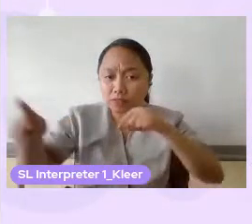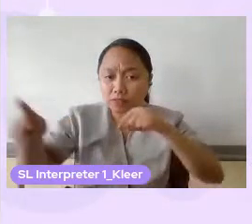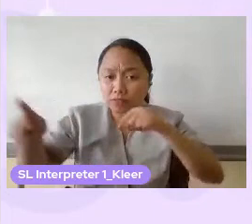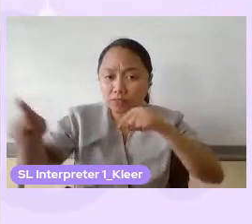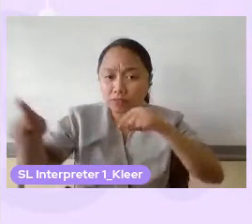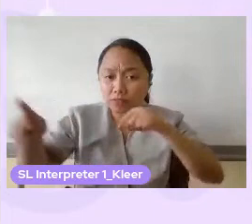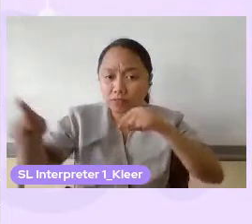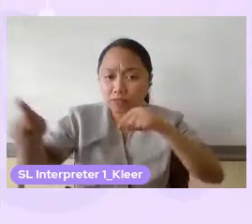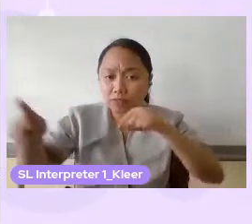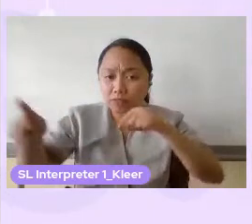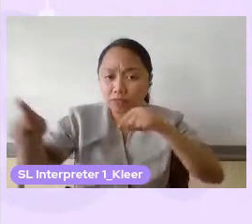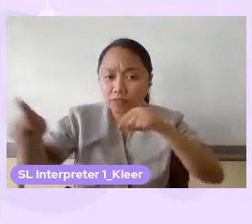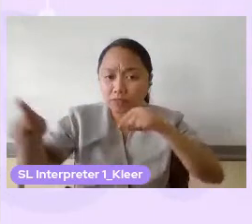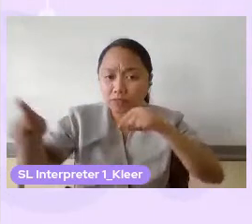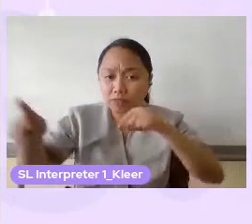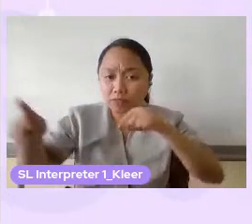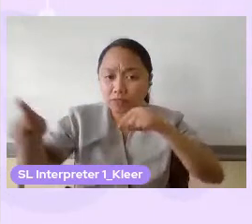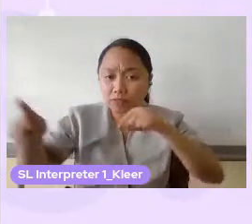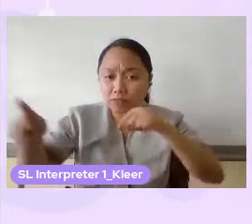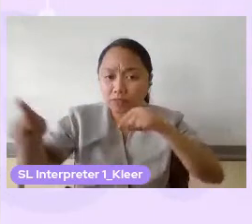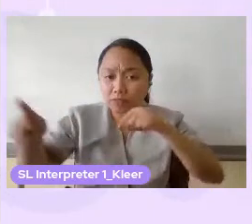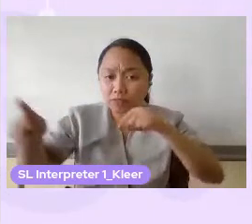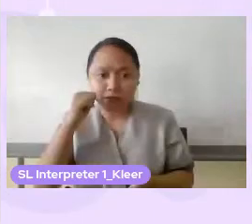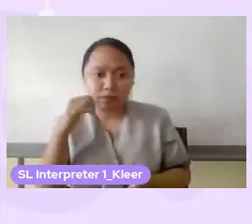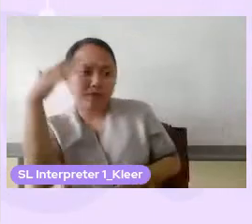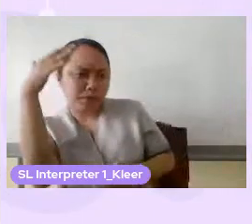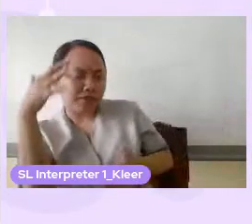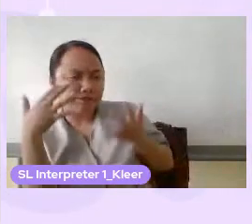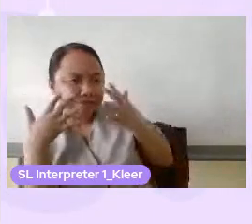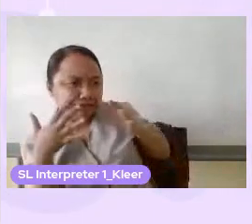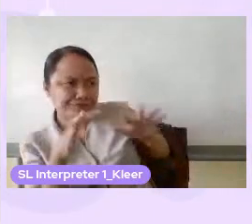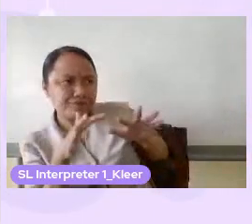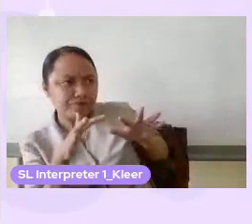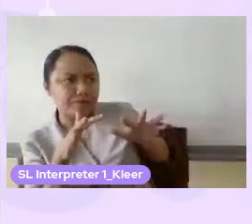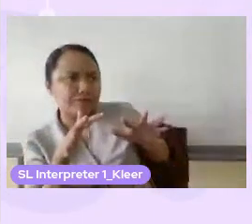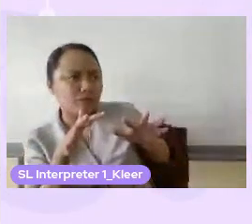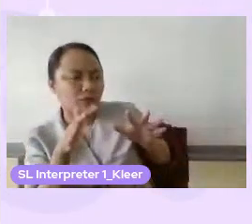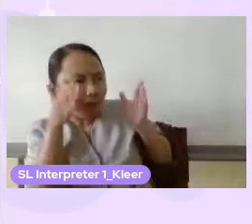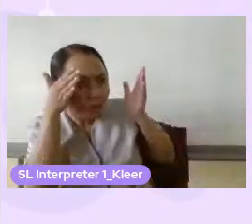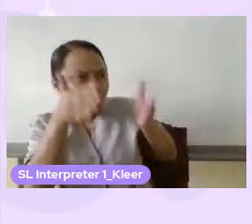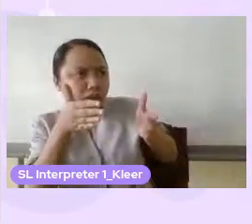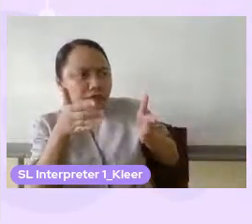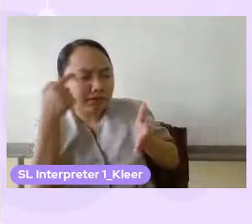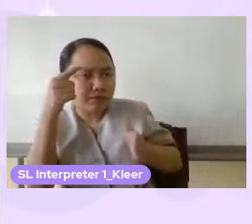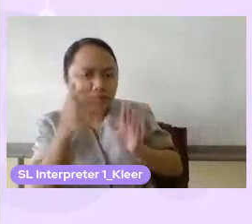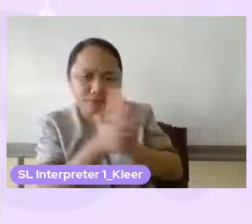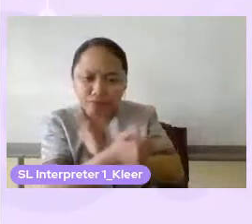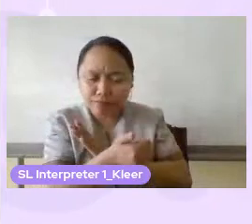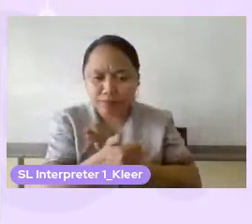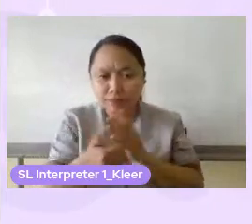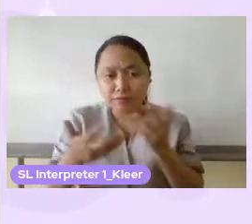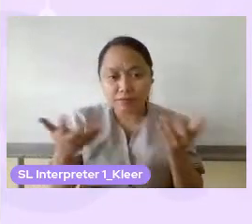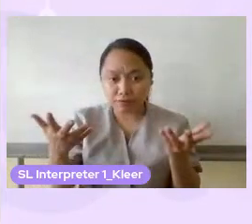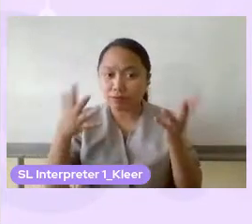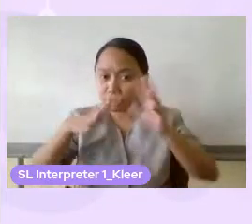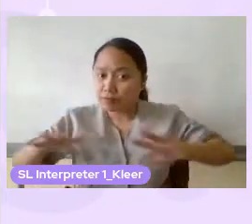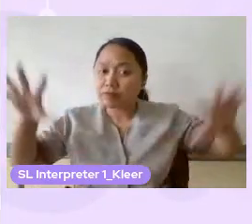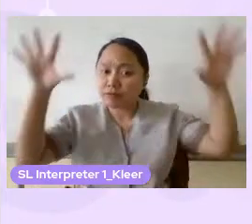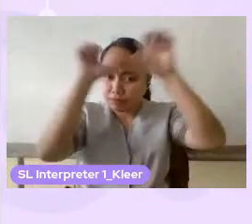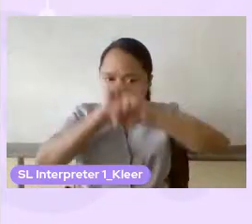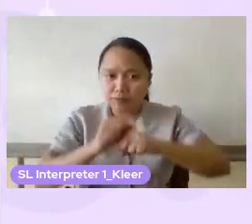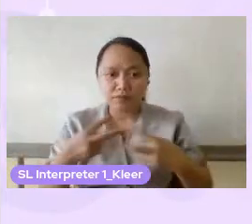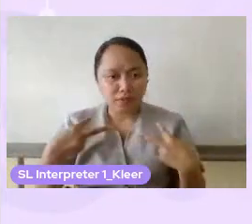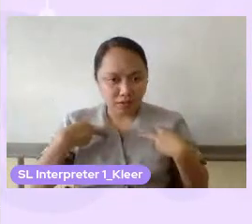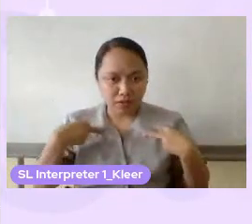nagtatapos ang dapat nating ihangad. But then again, at the end of the day, merong connectivity, pero ang purpose pa ng connectivity